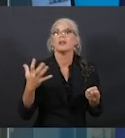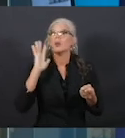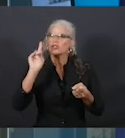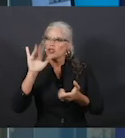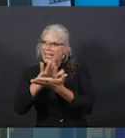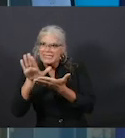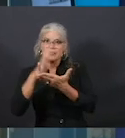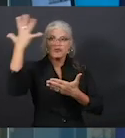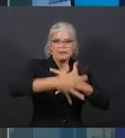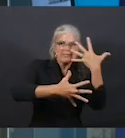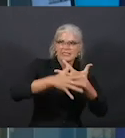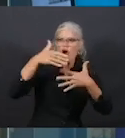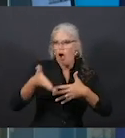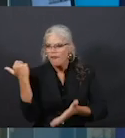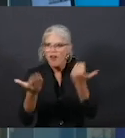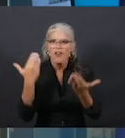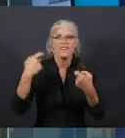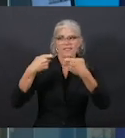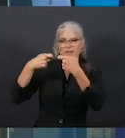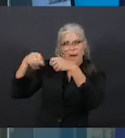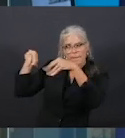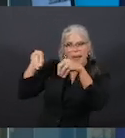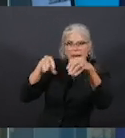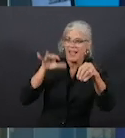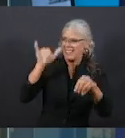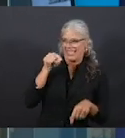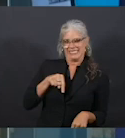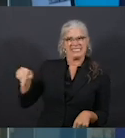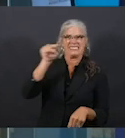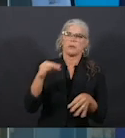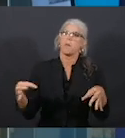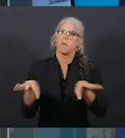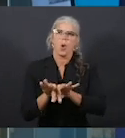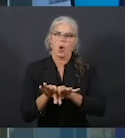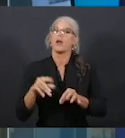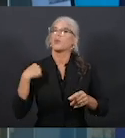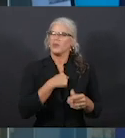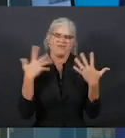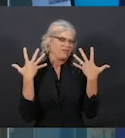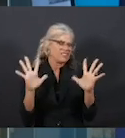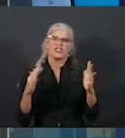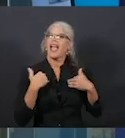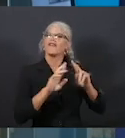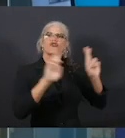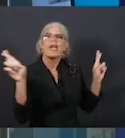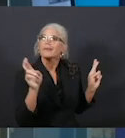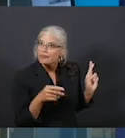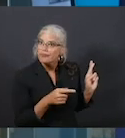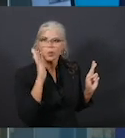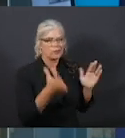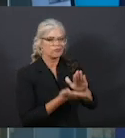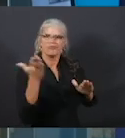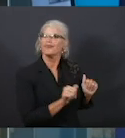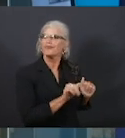power back on is very important. We have the resources available for you. We want to do that. We have had